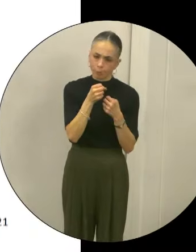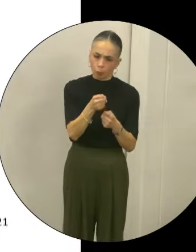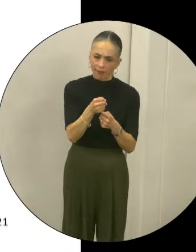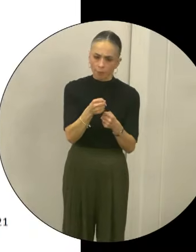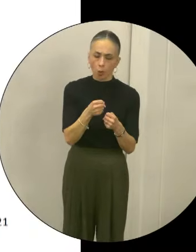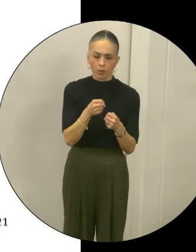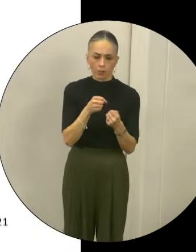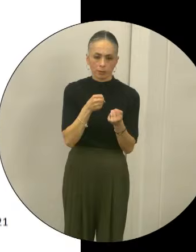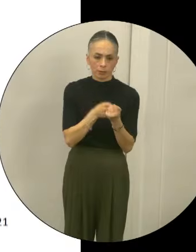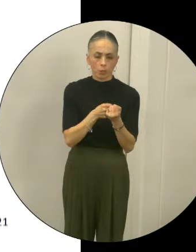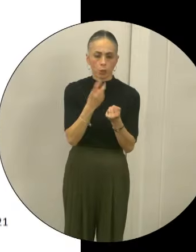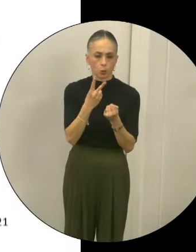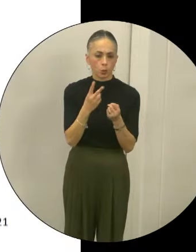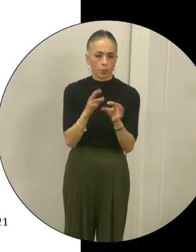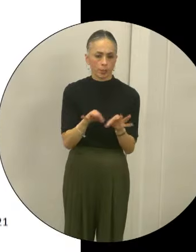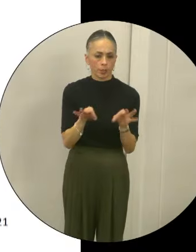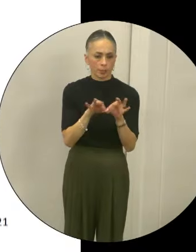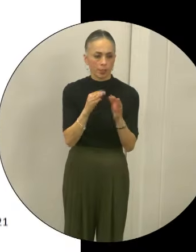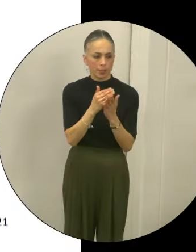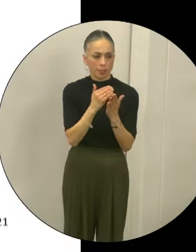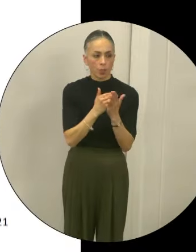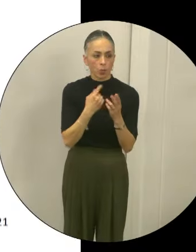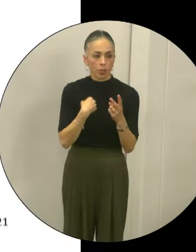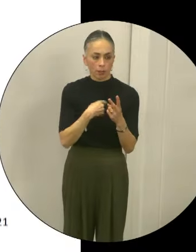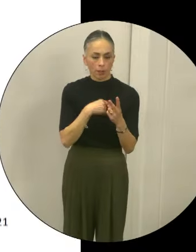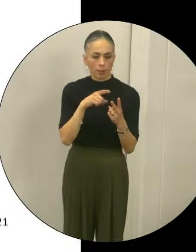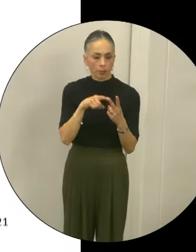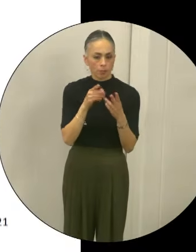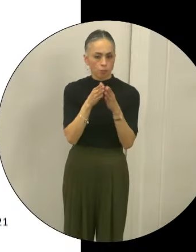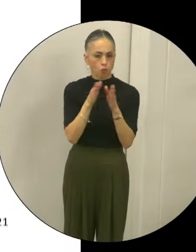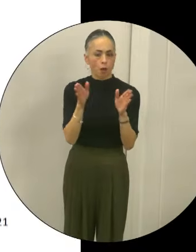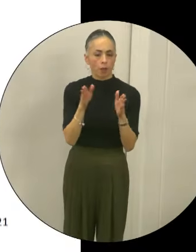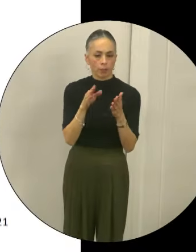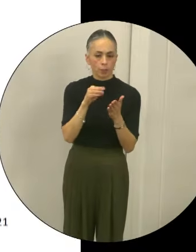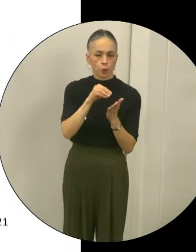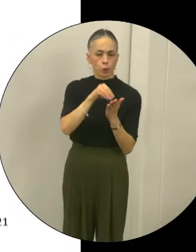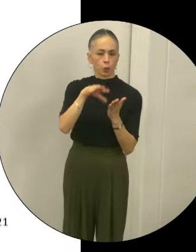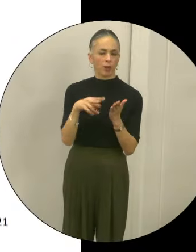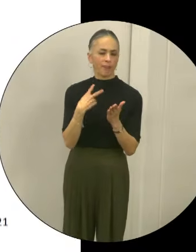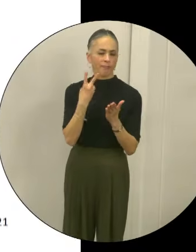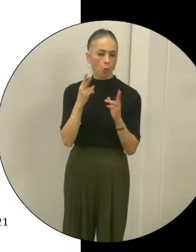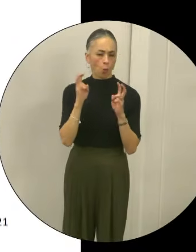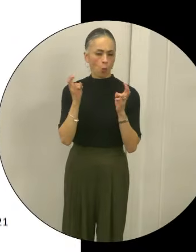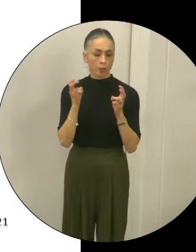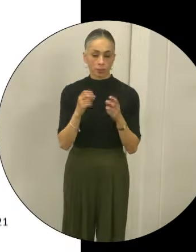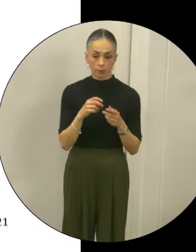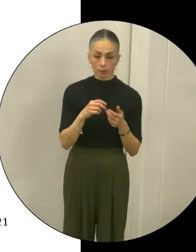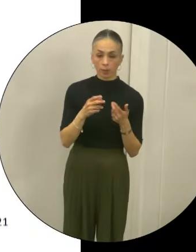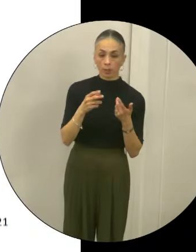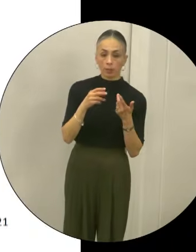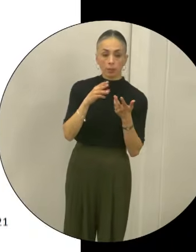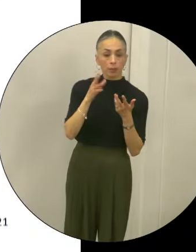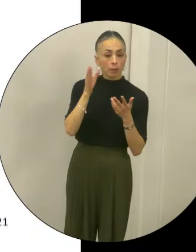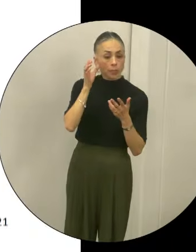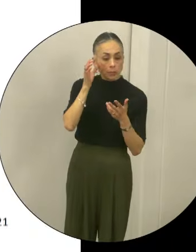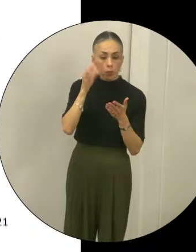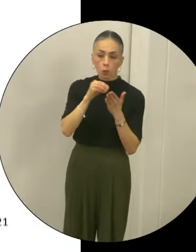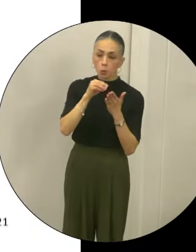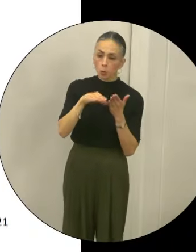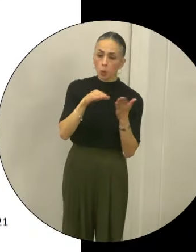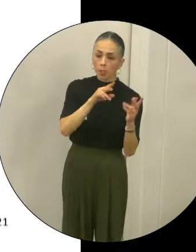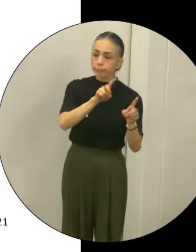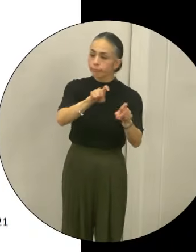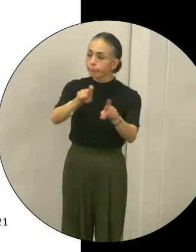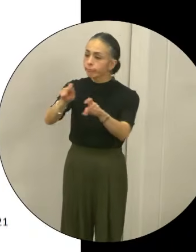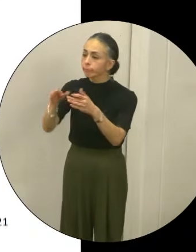must broaden our definition of student voice. It is not enough to hear from the students who are easiest to reach. We